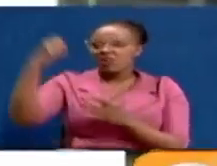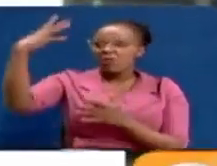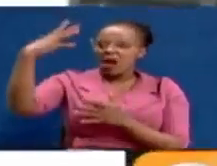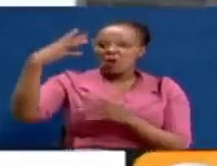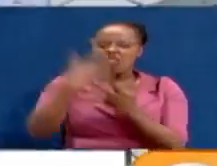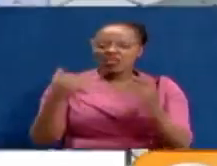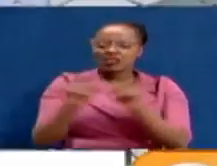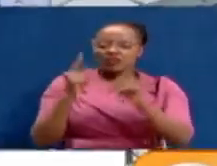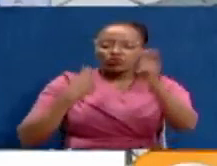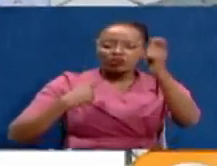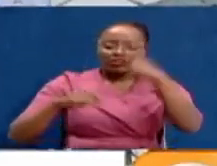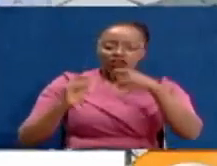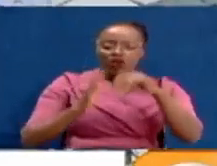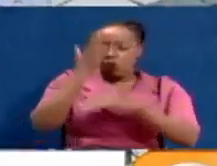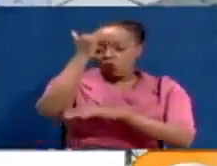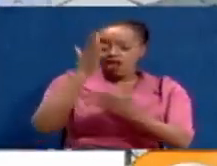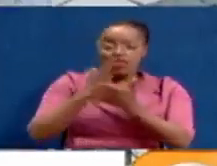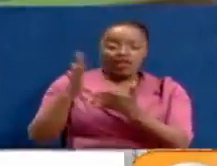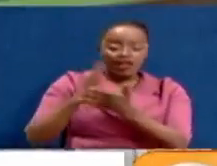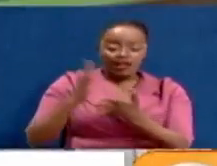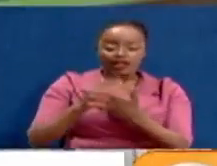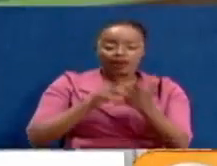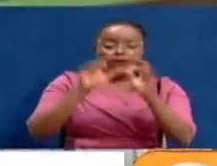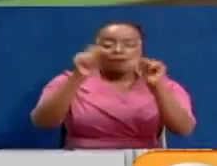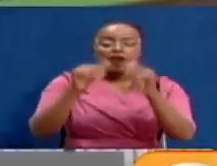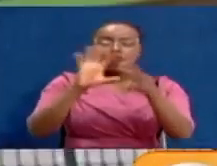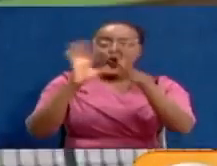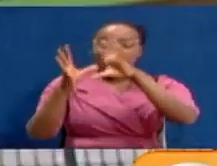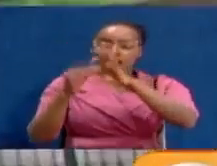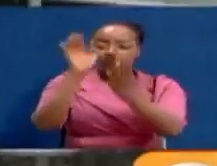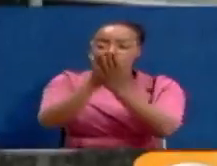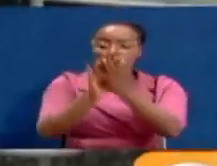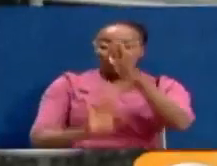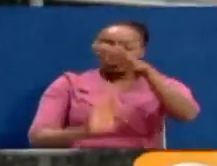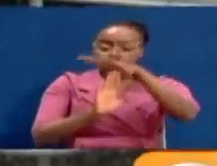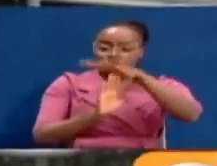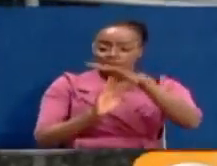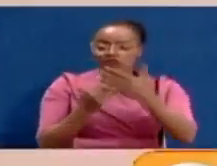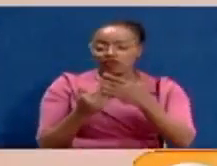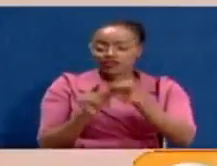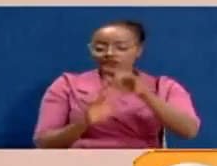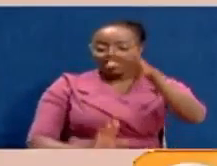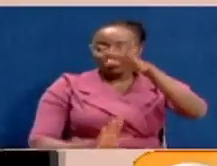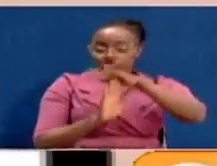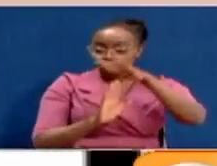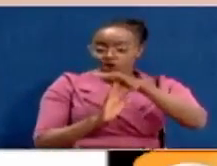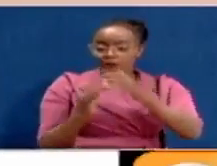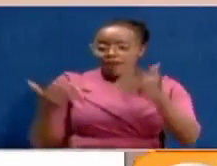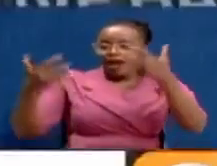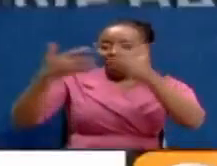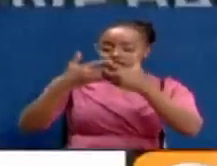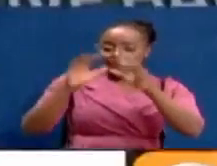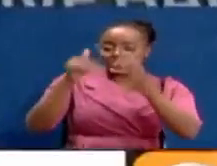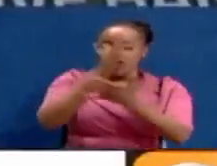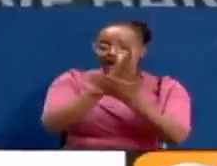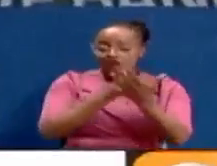among others, on sale over rent arrears. Cooperative Bank of Kenya has emerged top in the franchise ranking, according to the